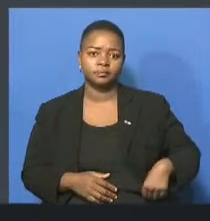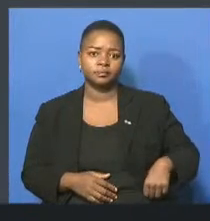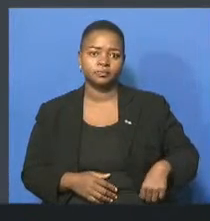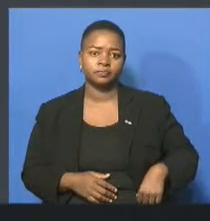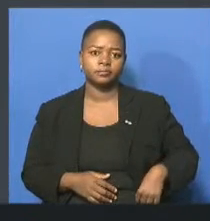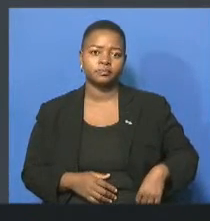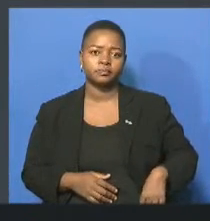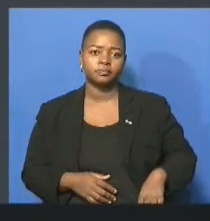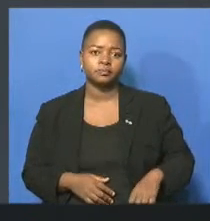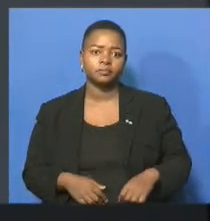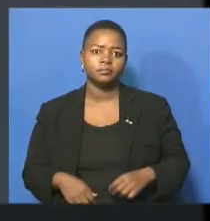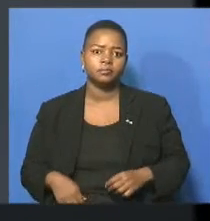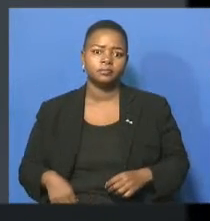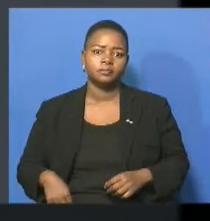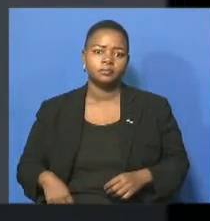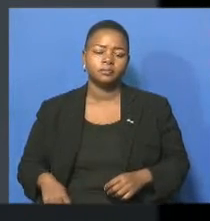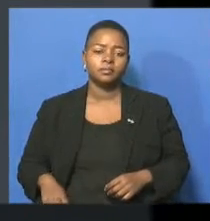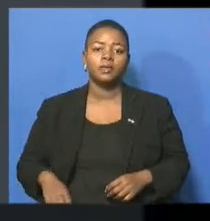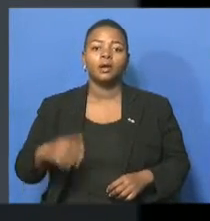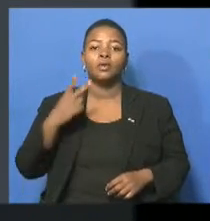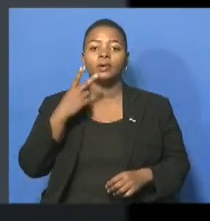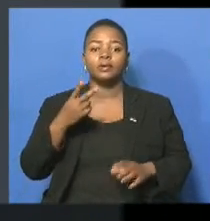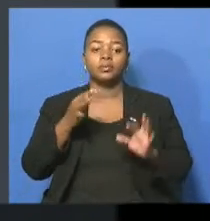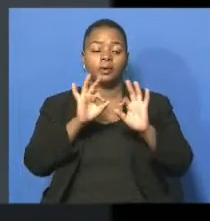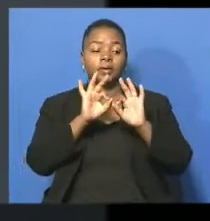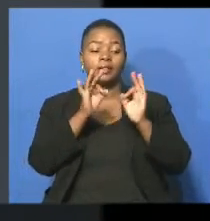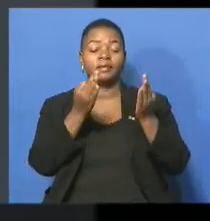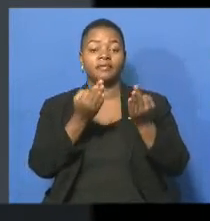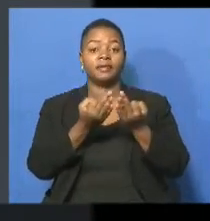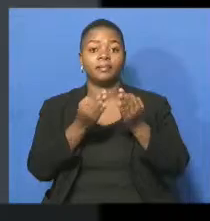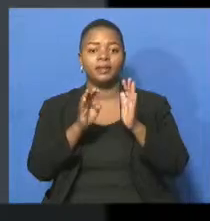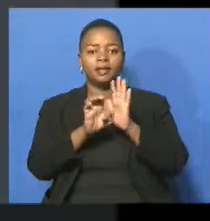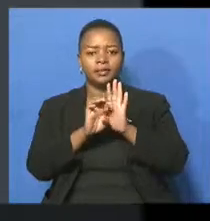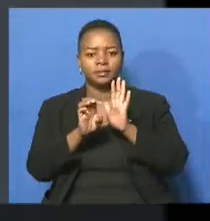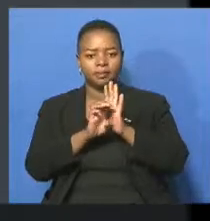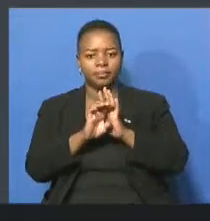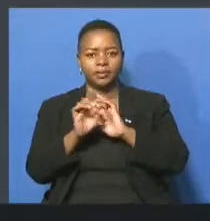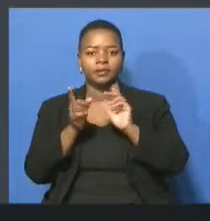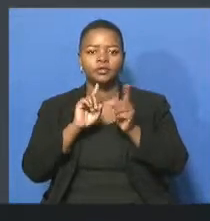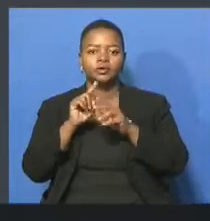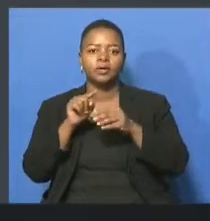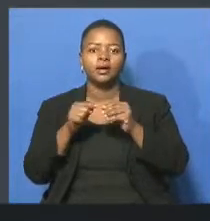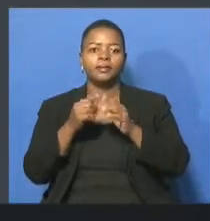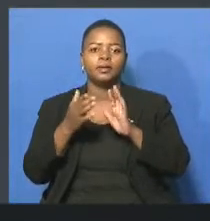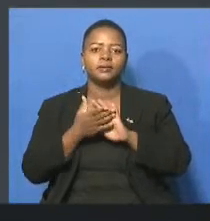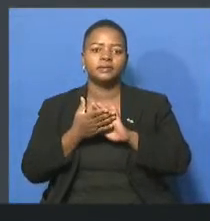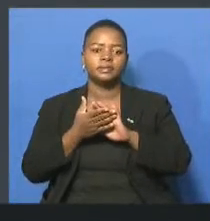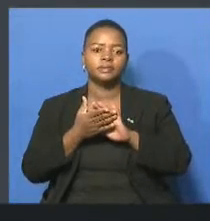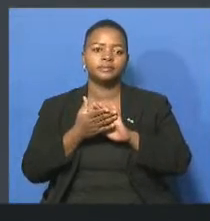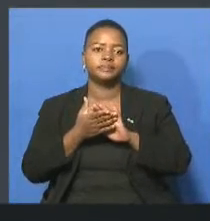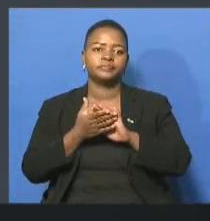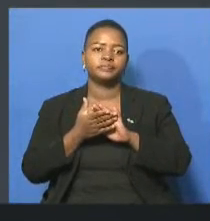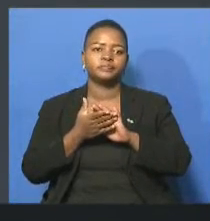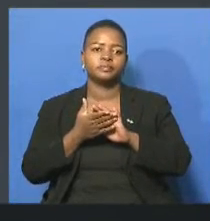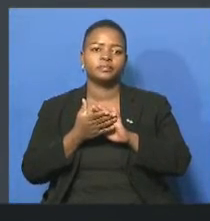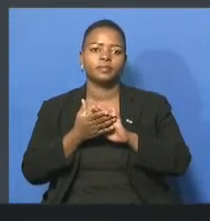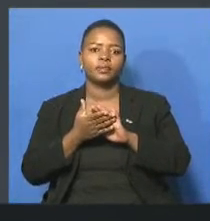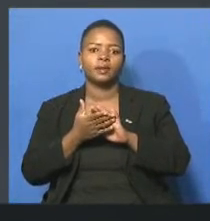similarly, if you look at the family, you are talking about stability, you are talking about